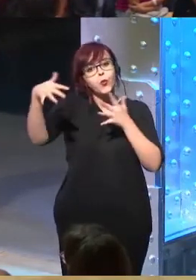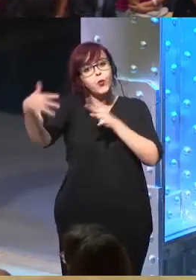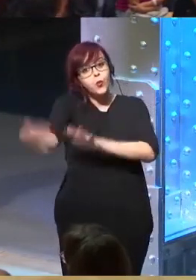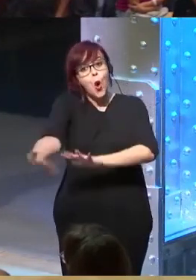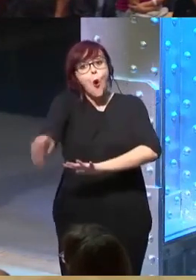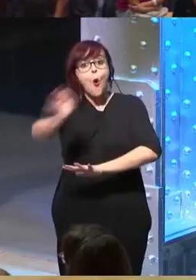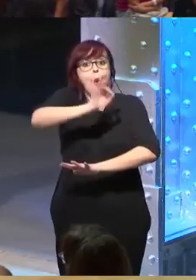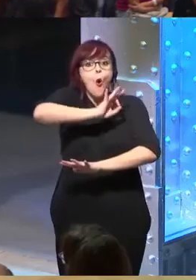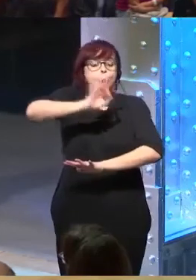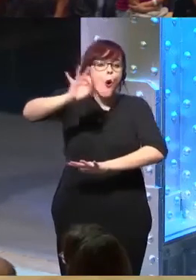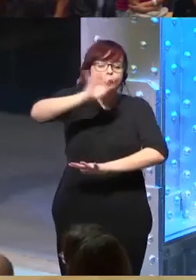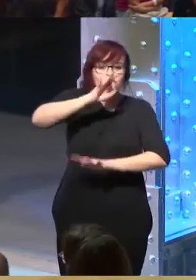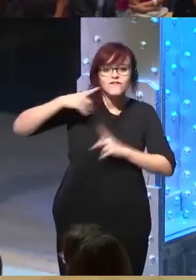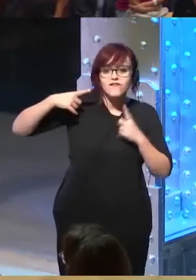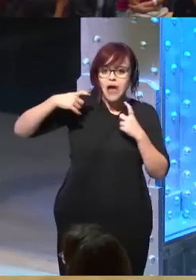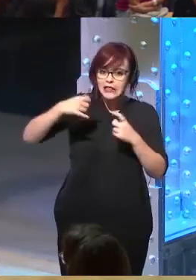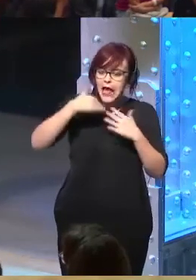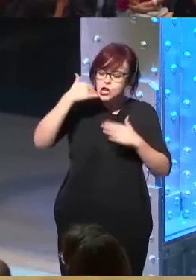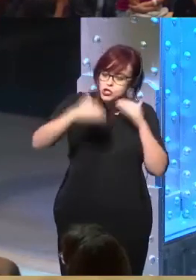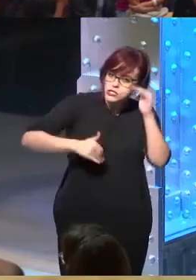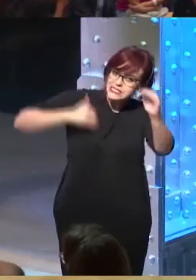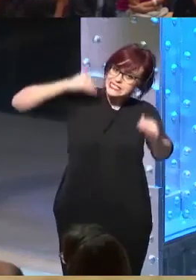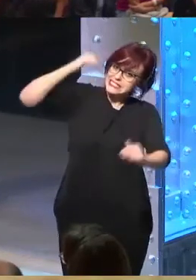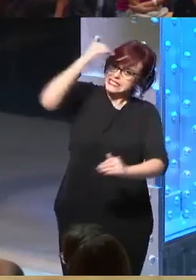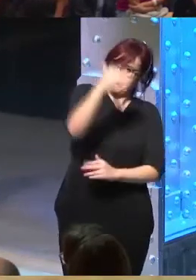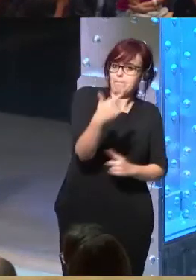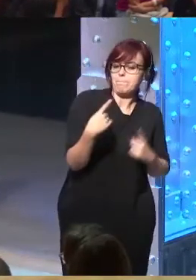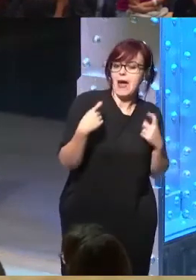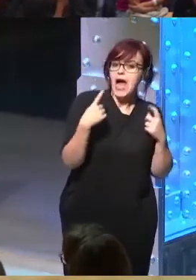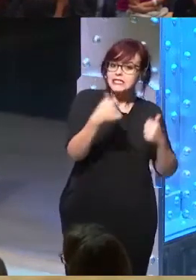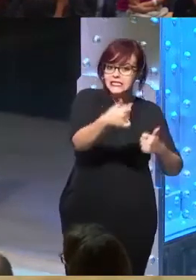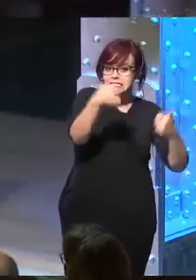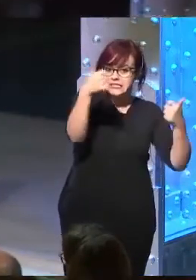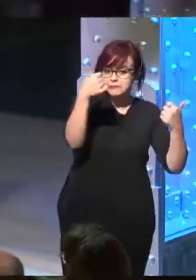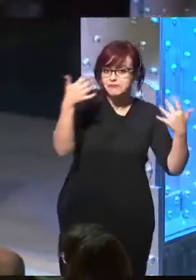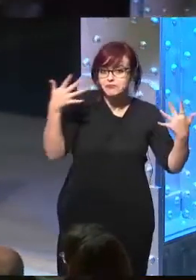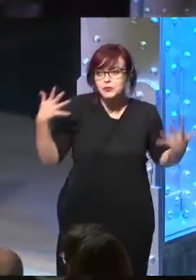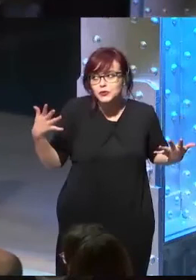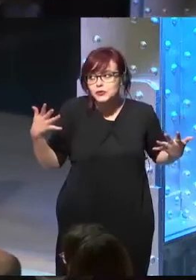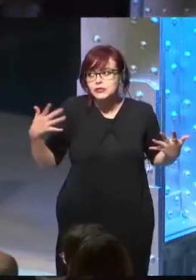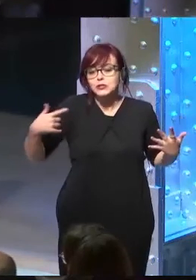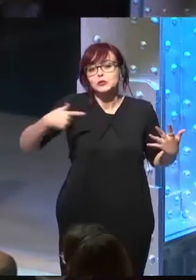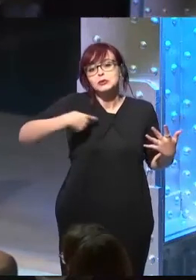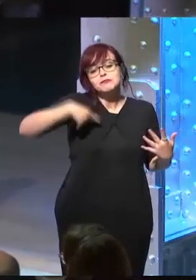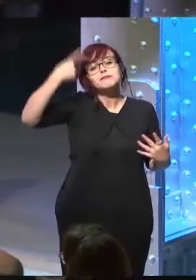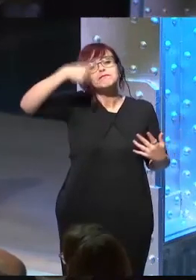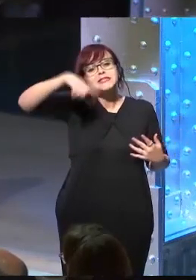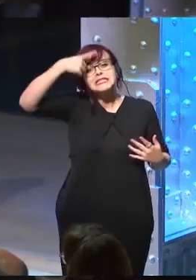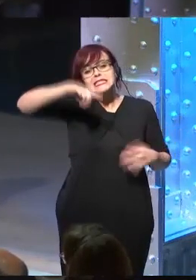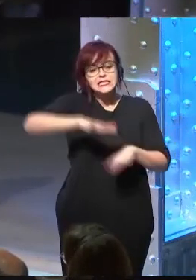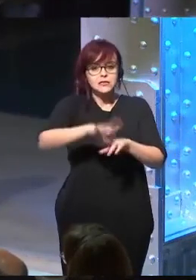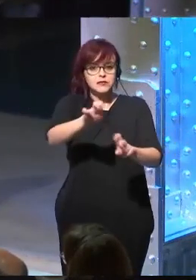to be done. And I have to say, I know it's different from the 1960s. I remember what it was like